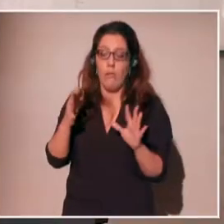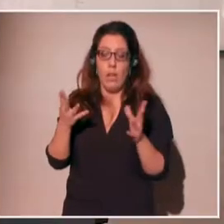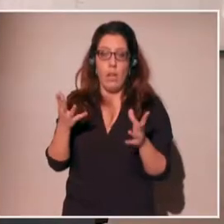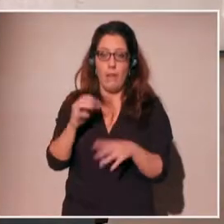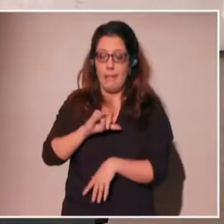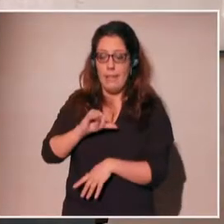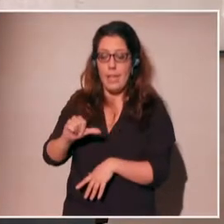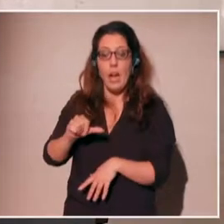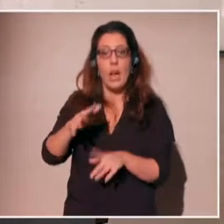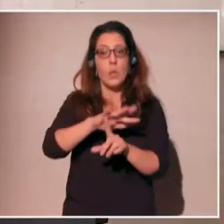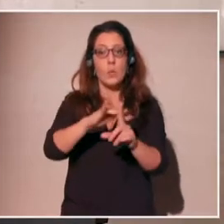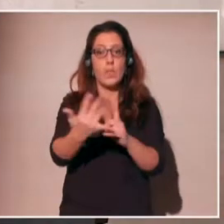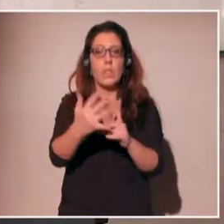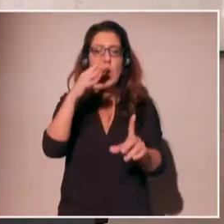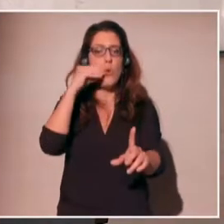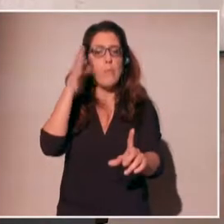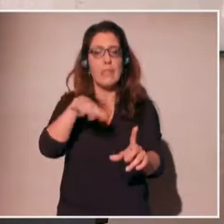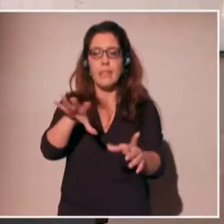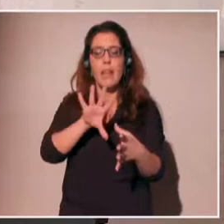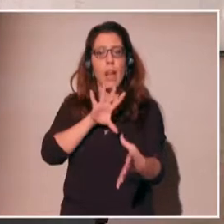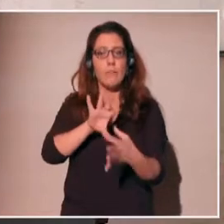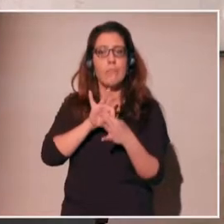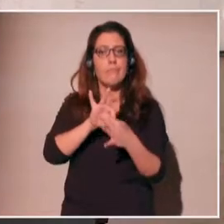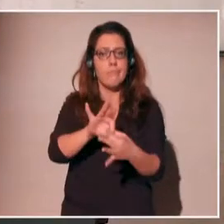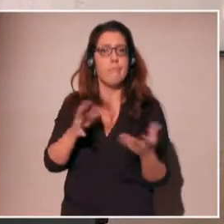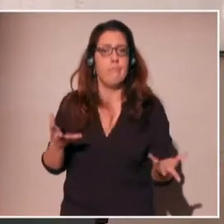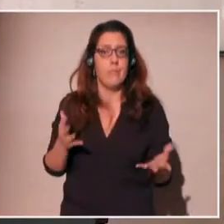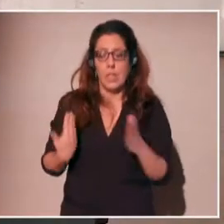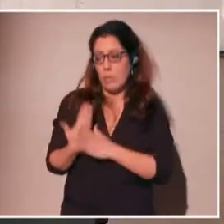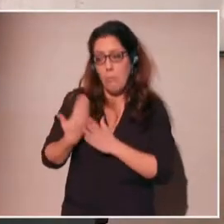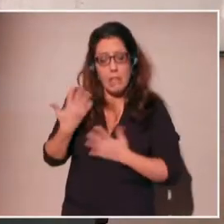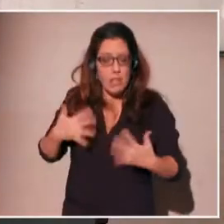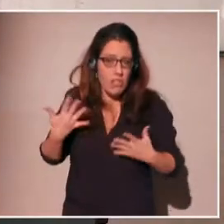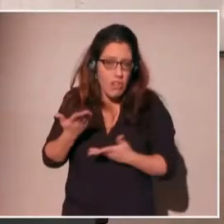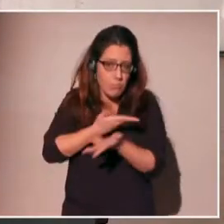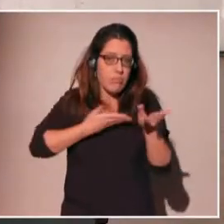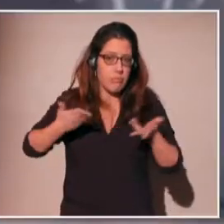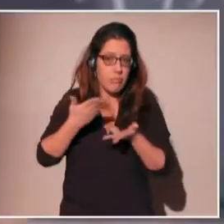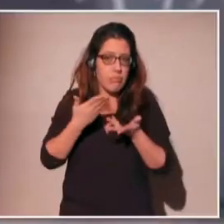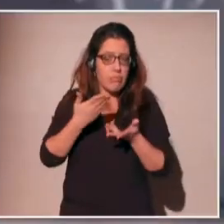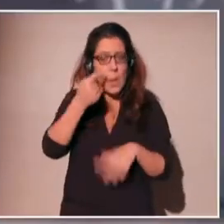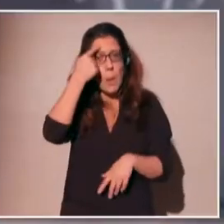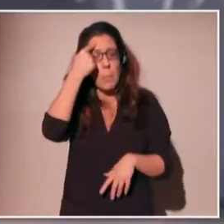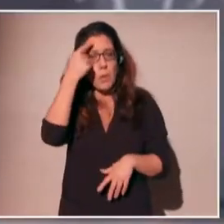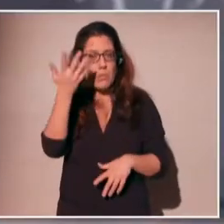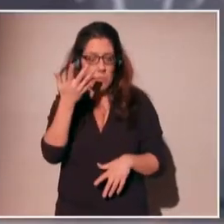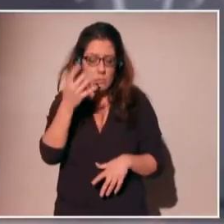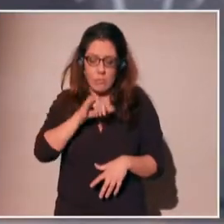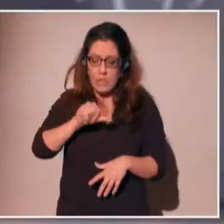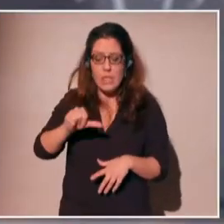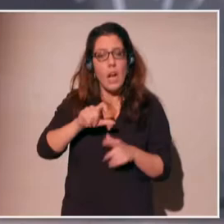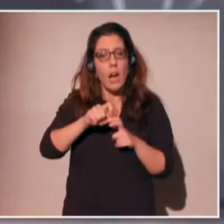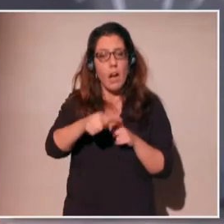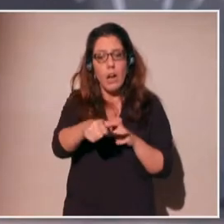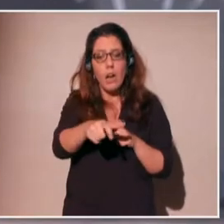as well, is that we need to look at AI's impact in ethics, in economics, in